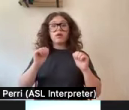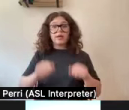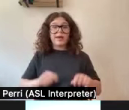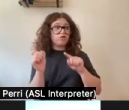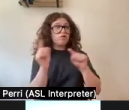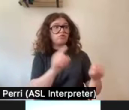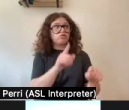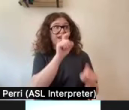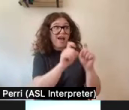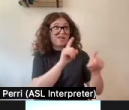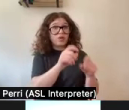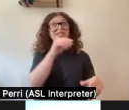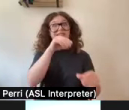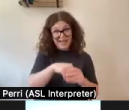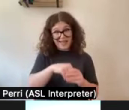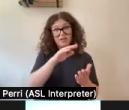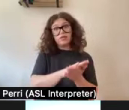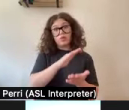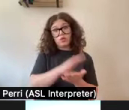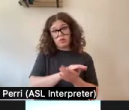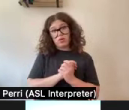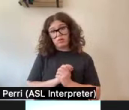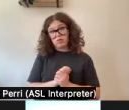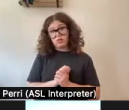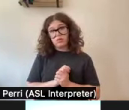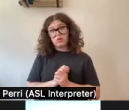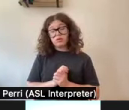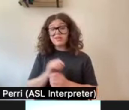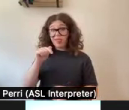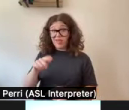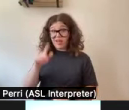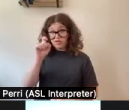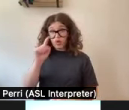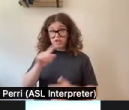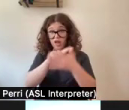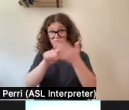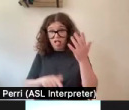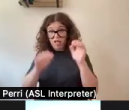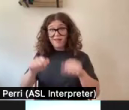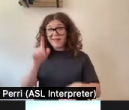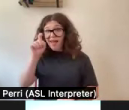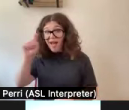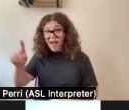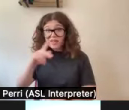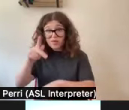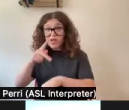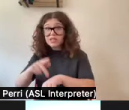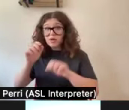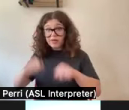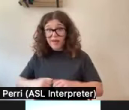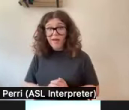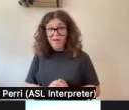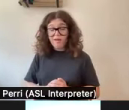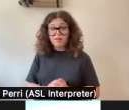the school. So these are questions that you can ask your principal, you can ask your local school